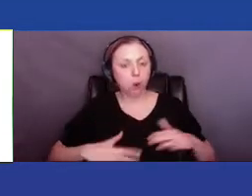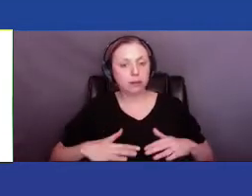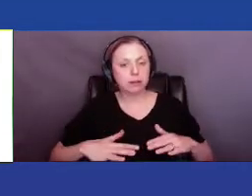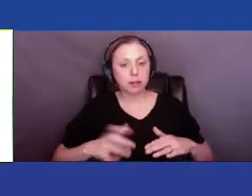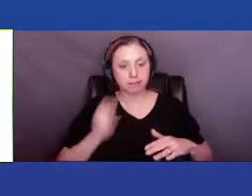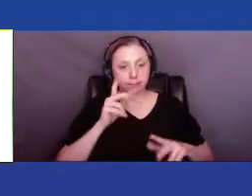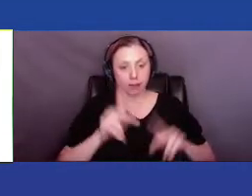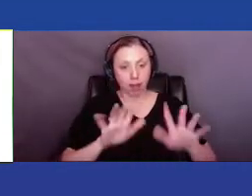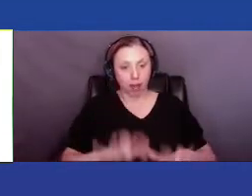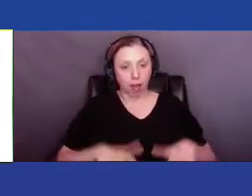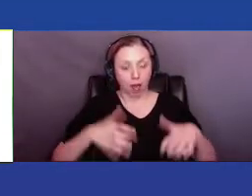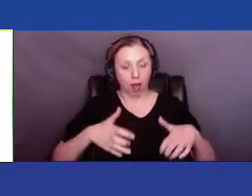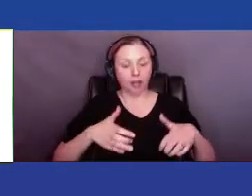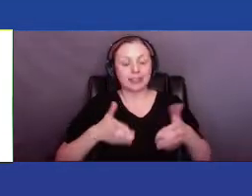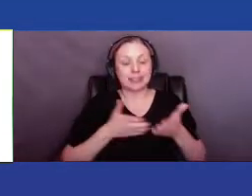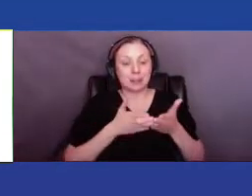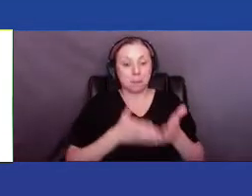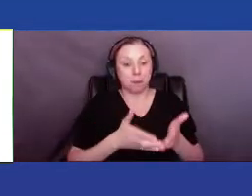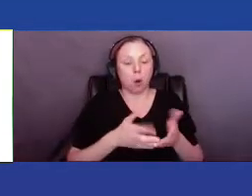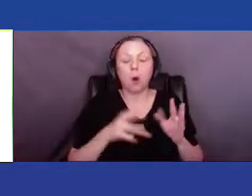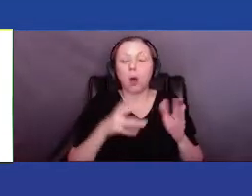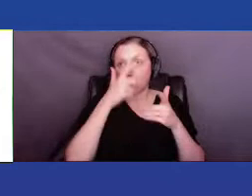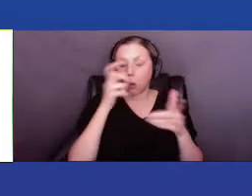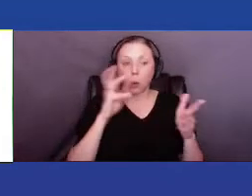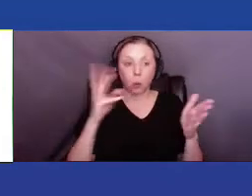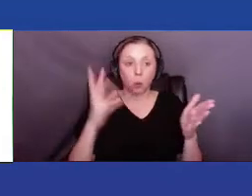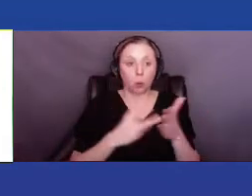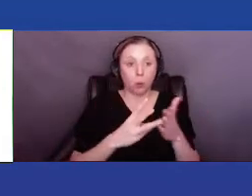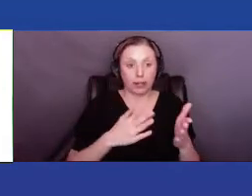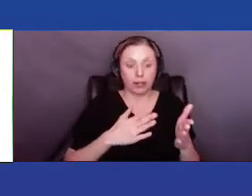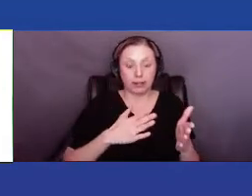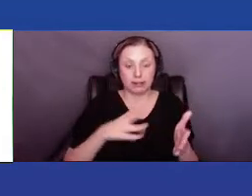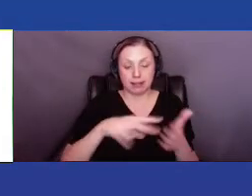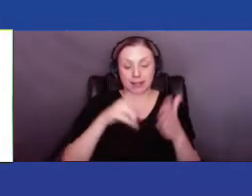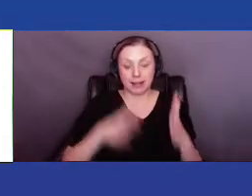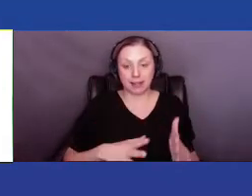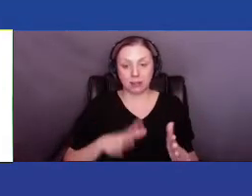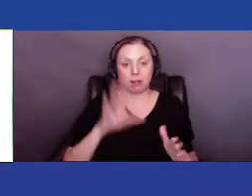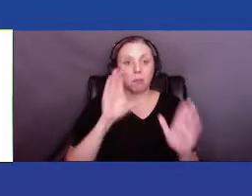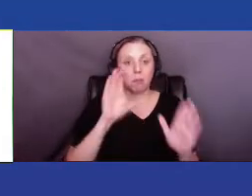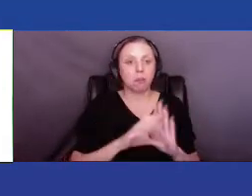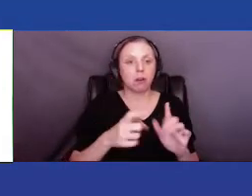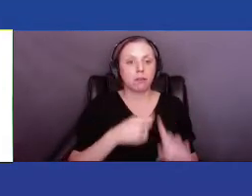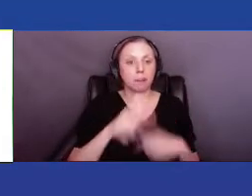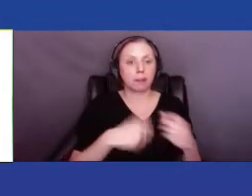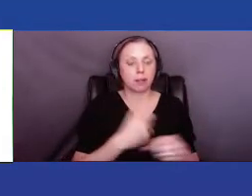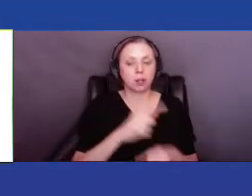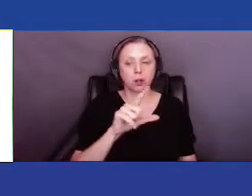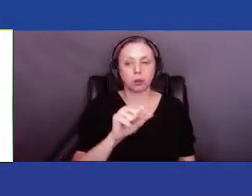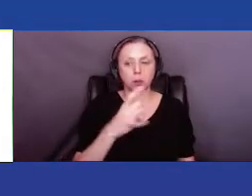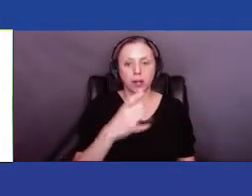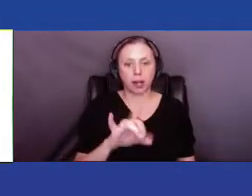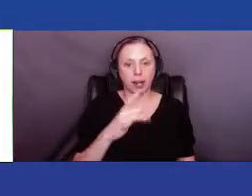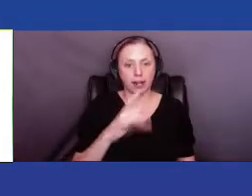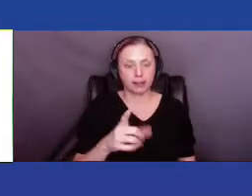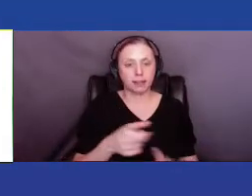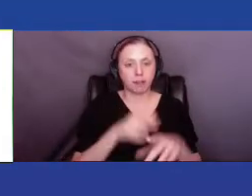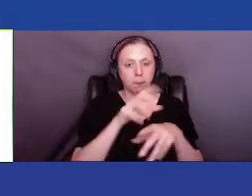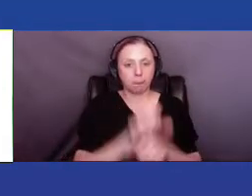audience members on canoes. This is a picture from 2018 from a ritual